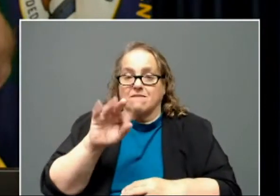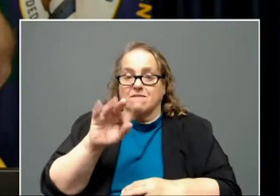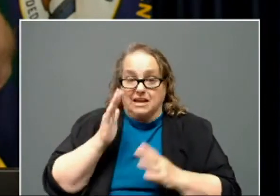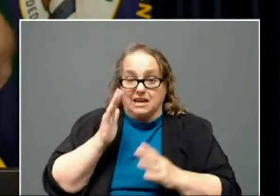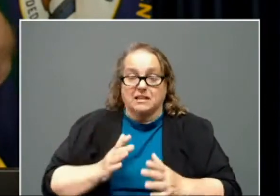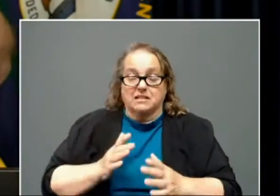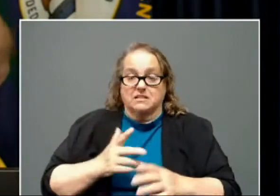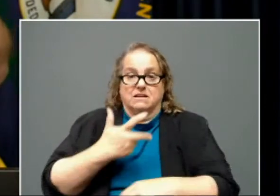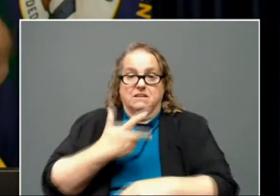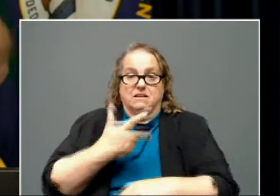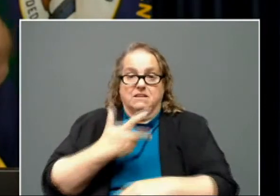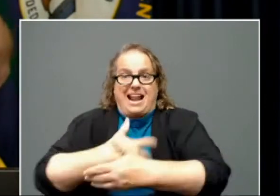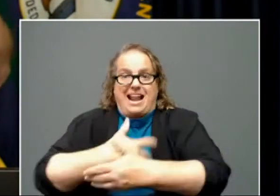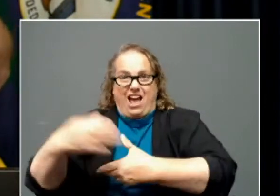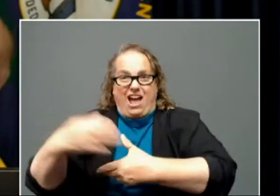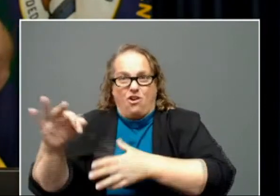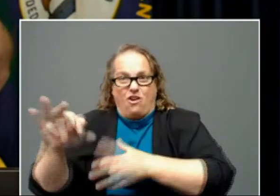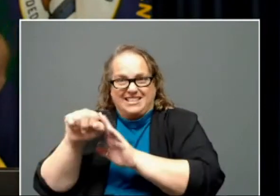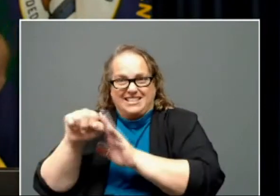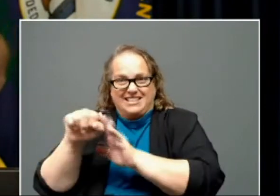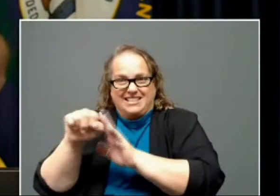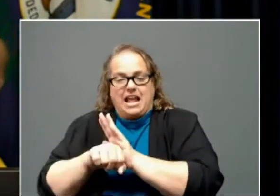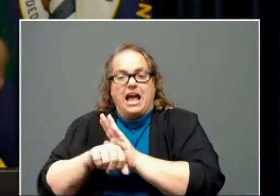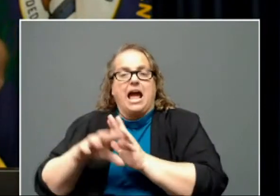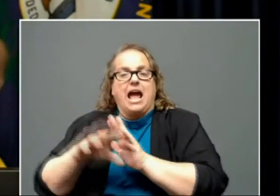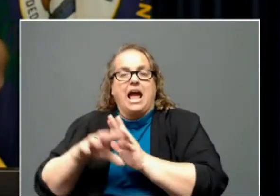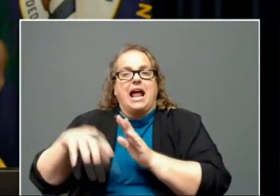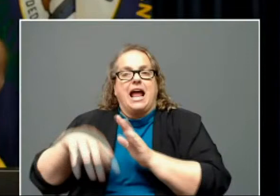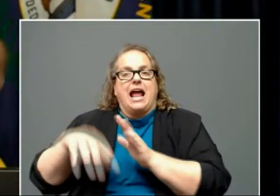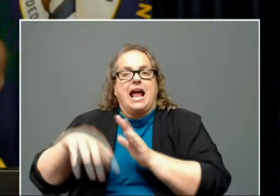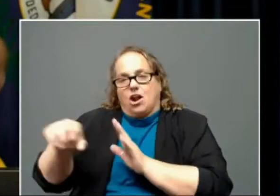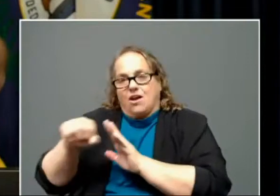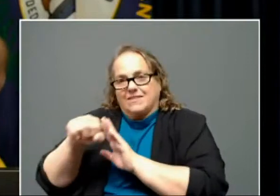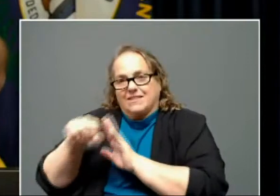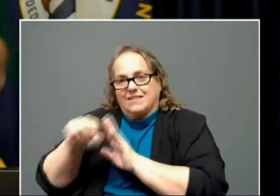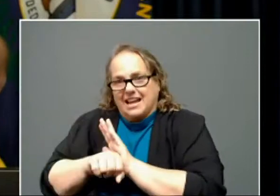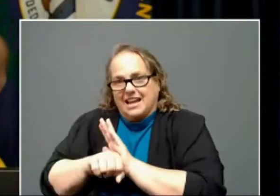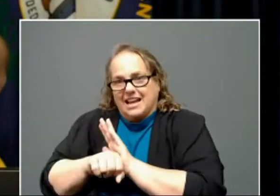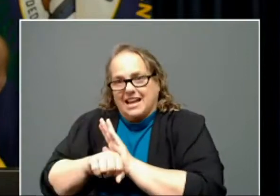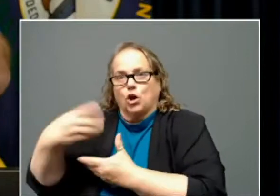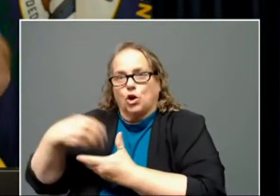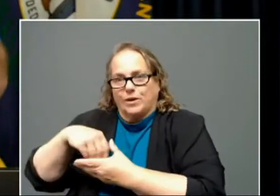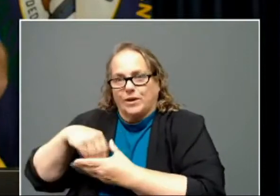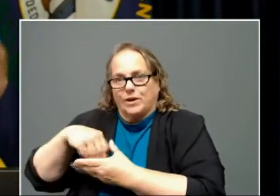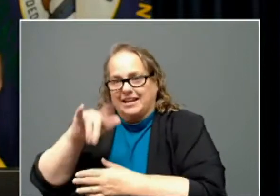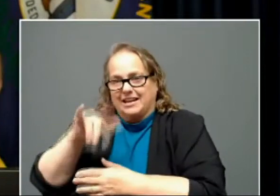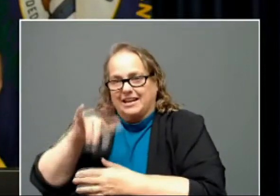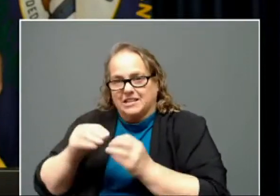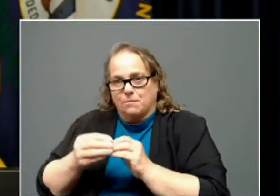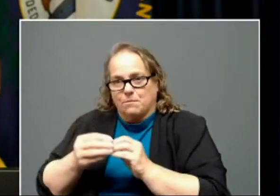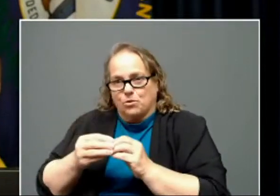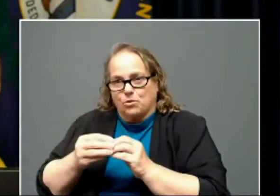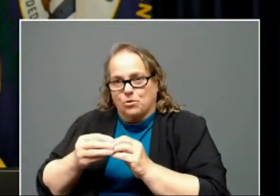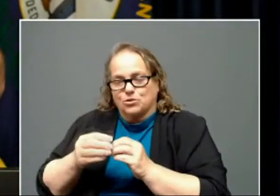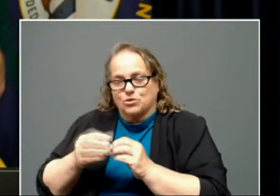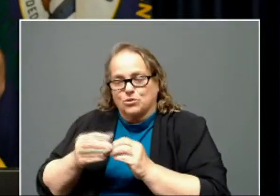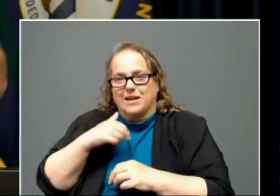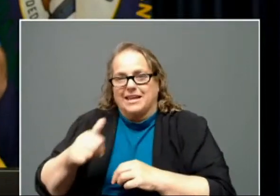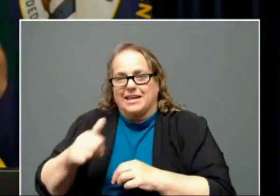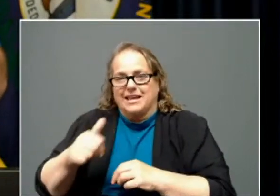out of state, out-of-staters that are included in Kentuckians' numbers, Kentucky's vaccination numbers, so we can get to our